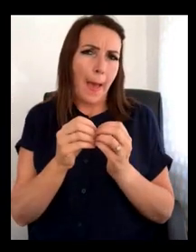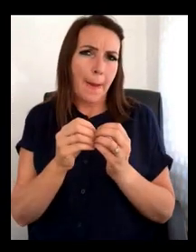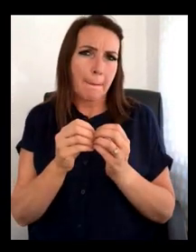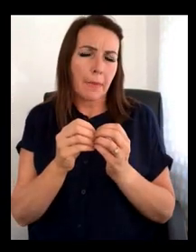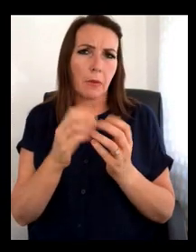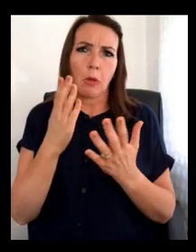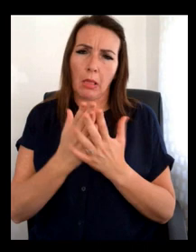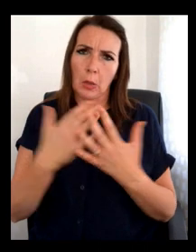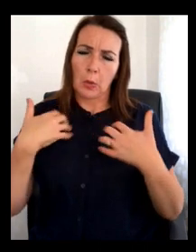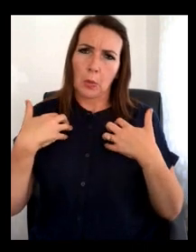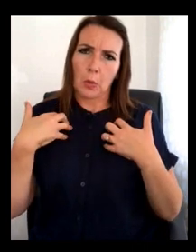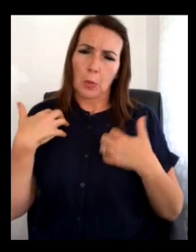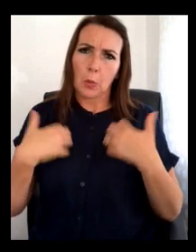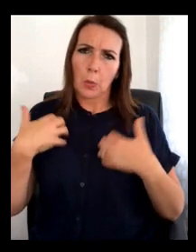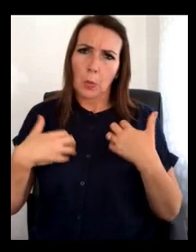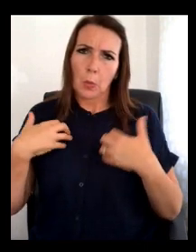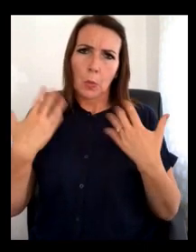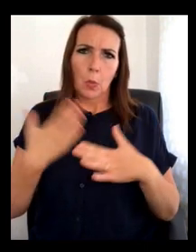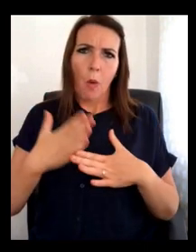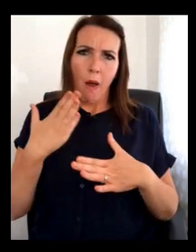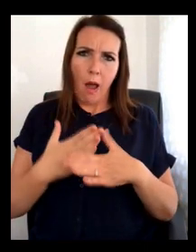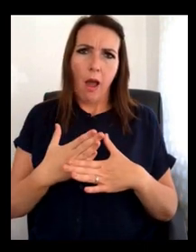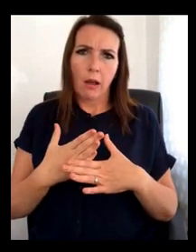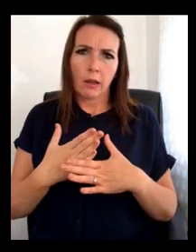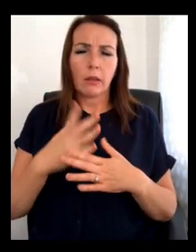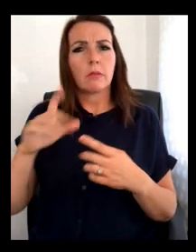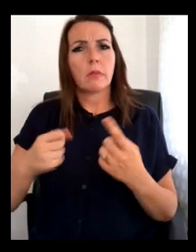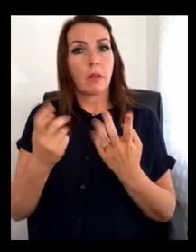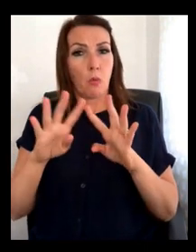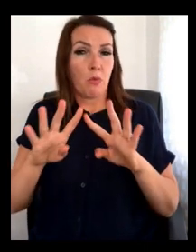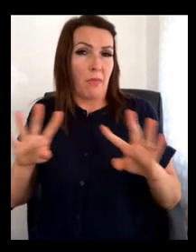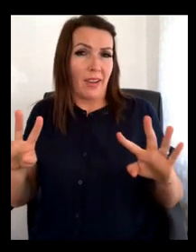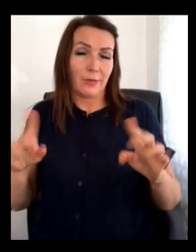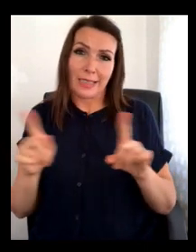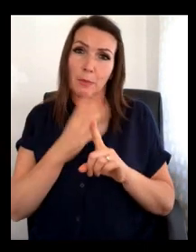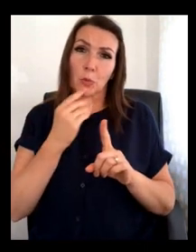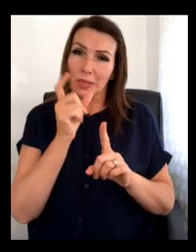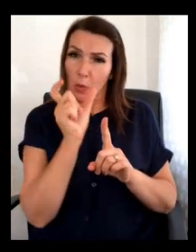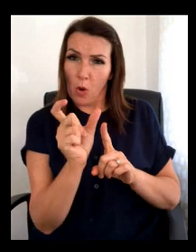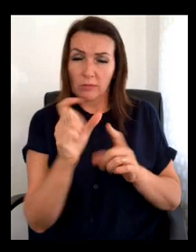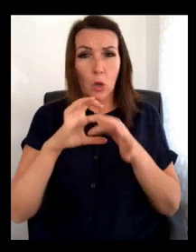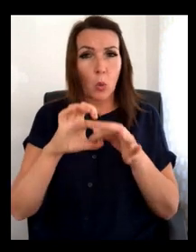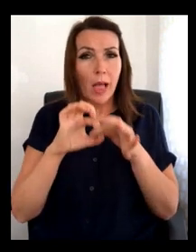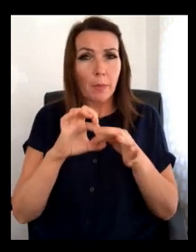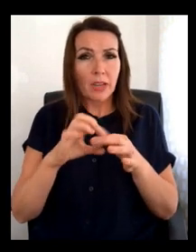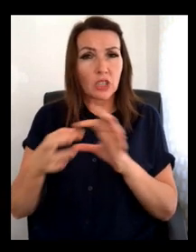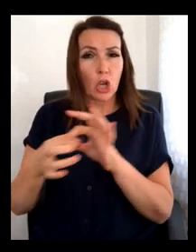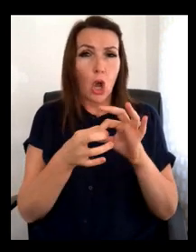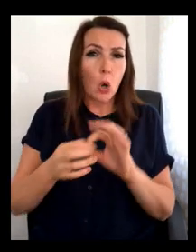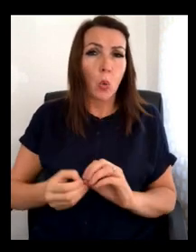But all the words that like all of our panelists today are using around collaboration and co-creation and generosity